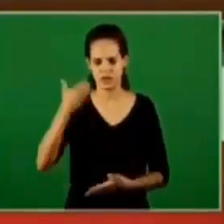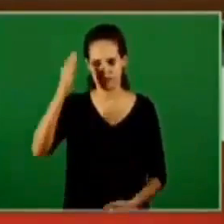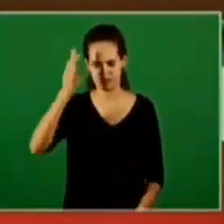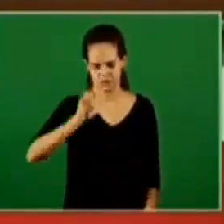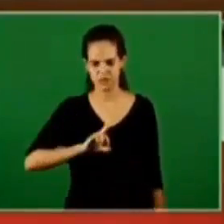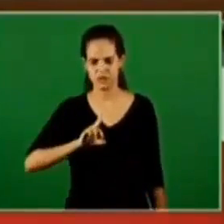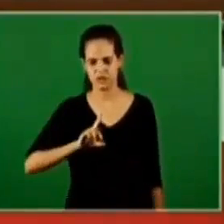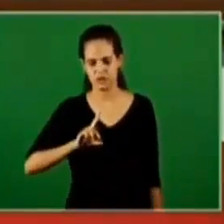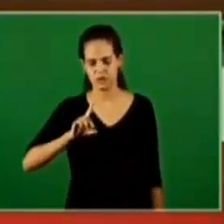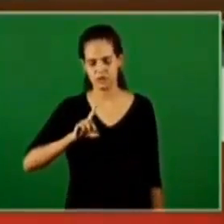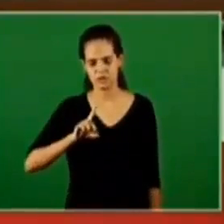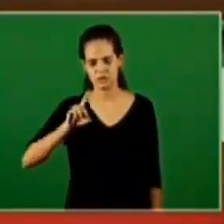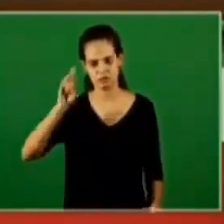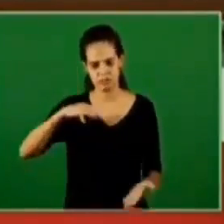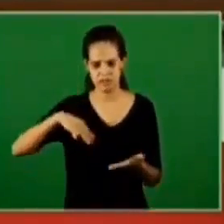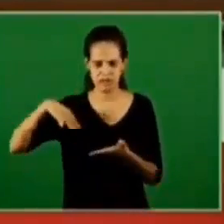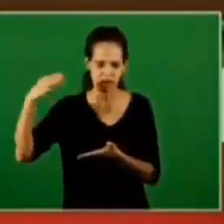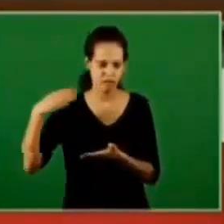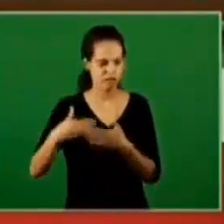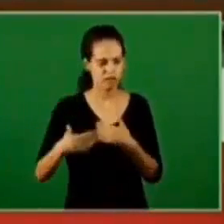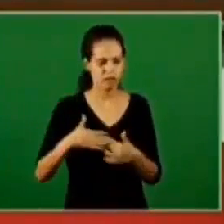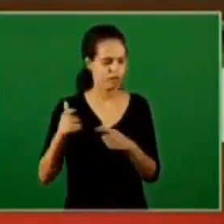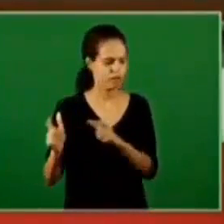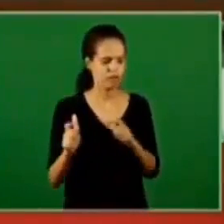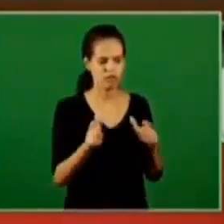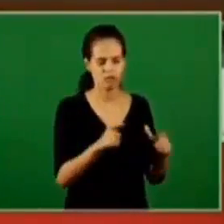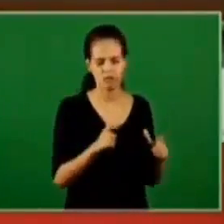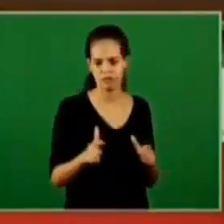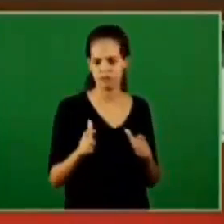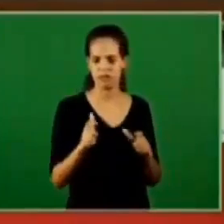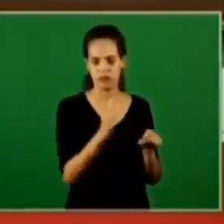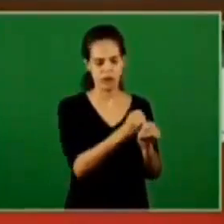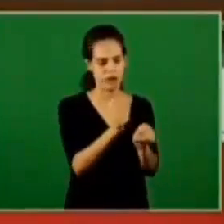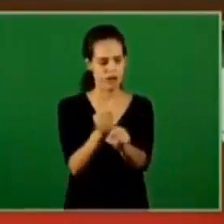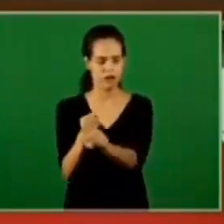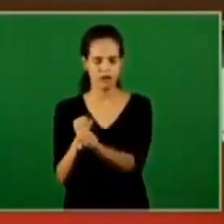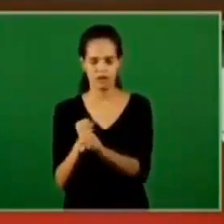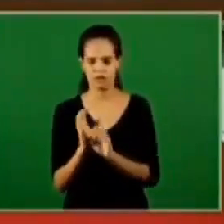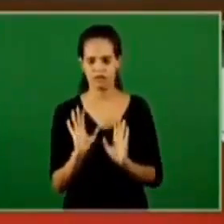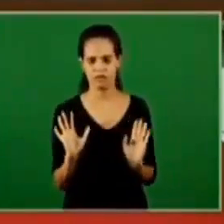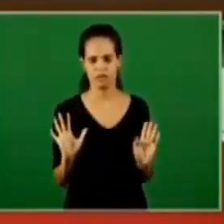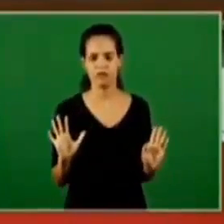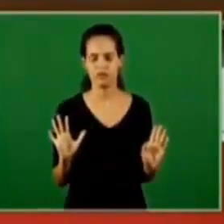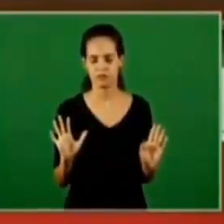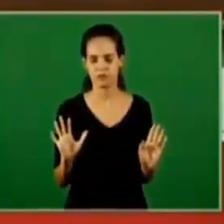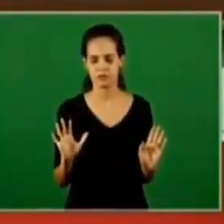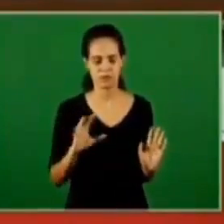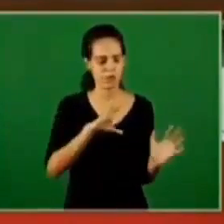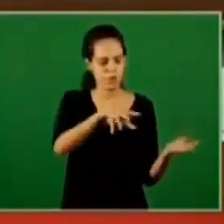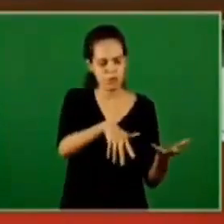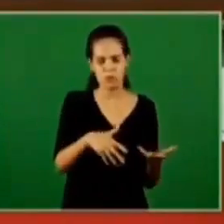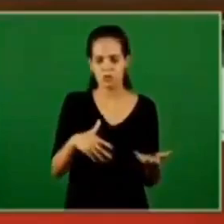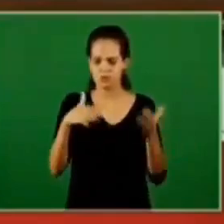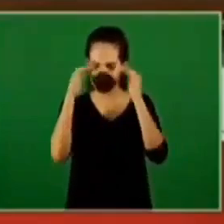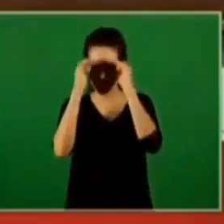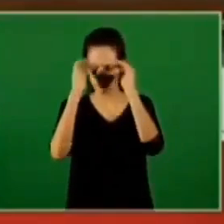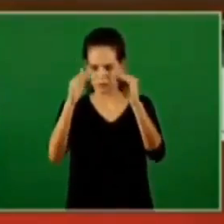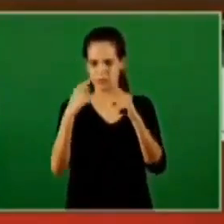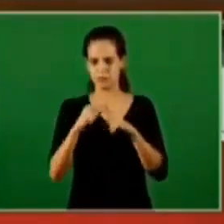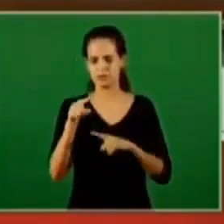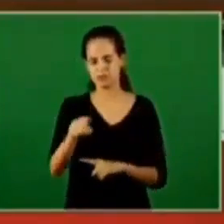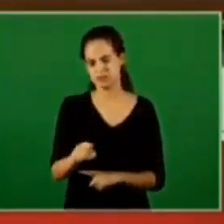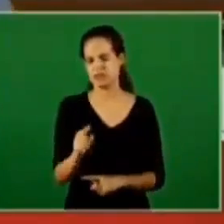or anywhere. And the world needs to respect you. The world will respect you, not because you're rich or because you're good